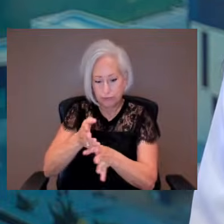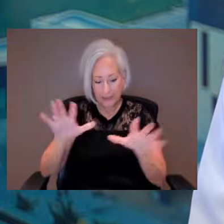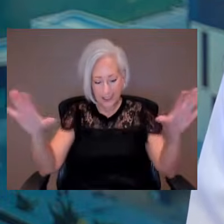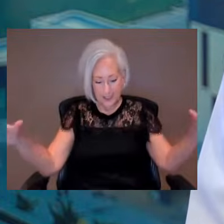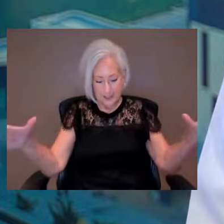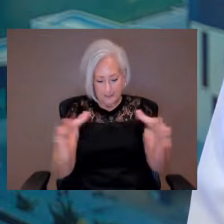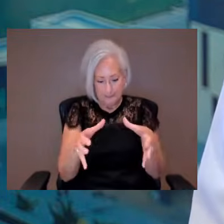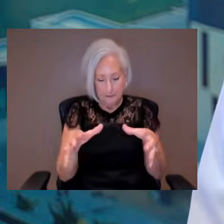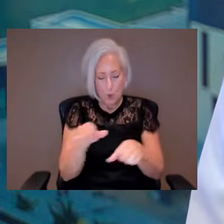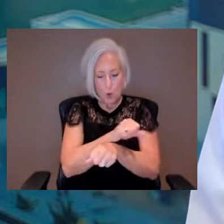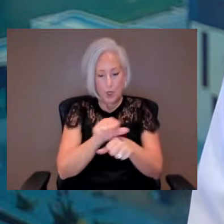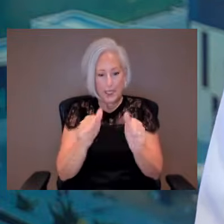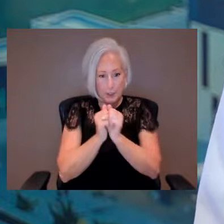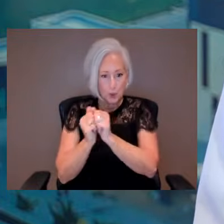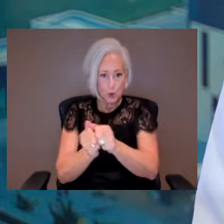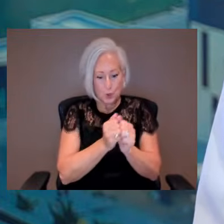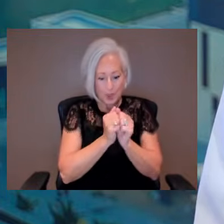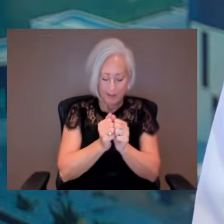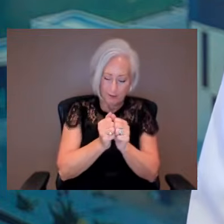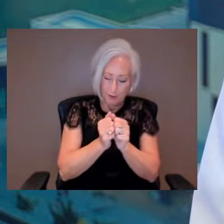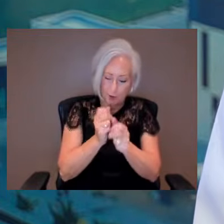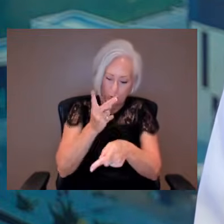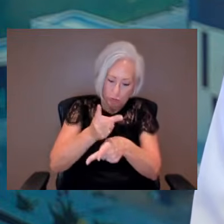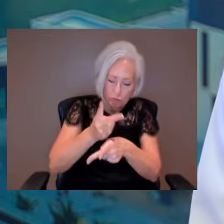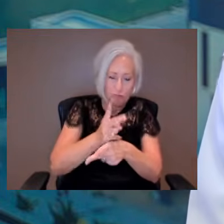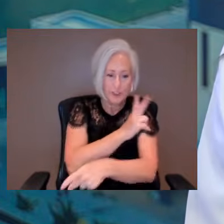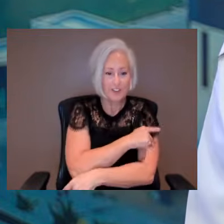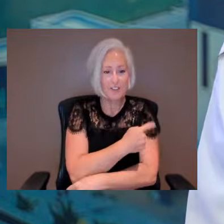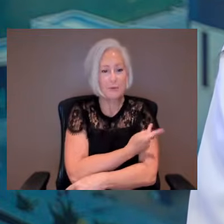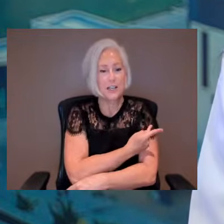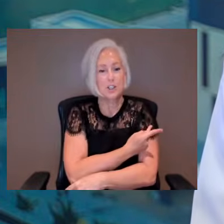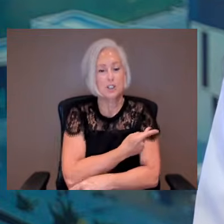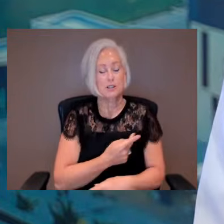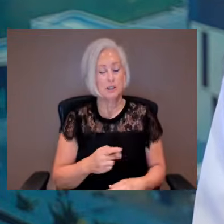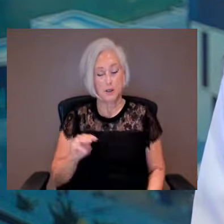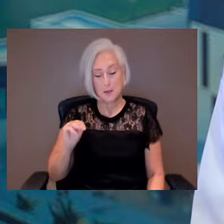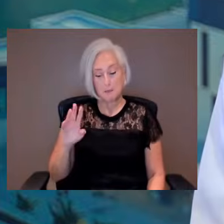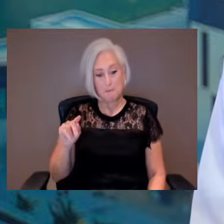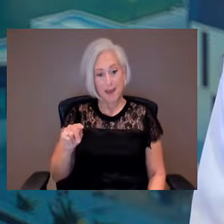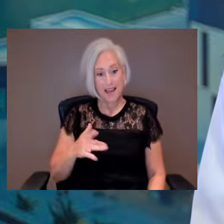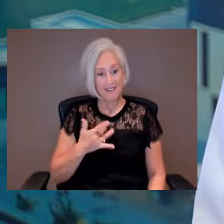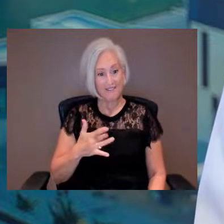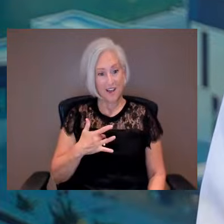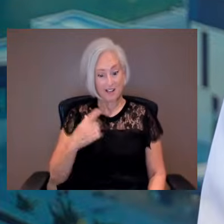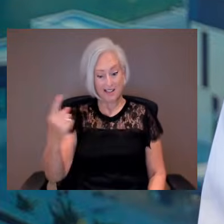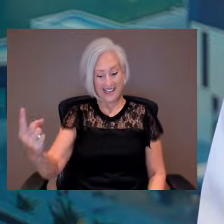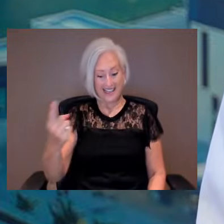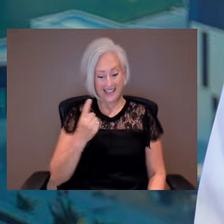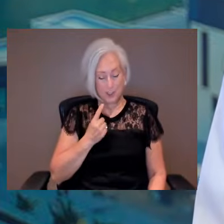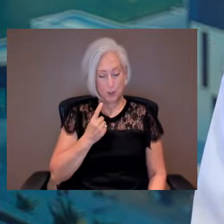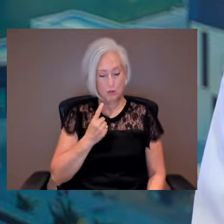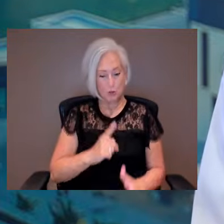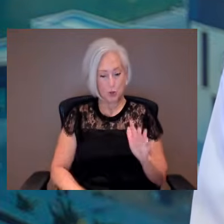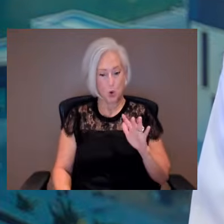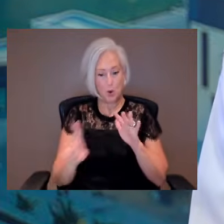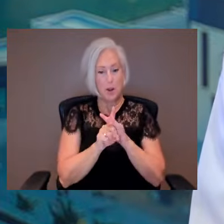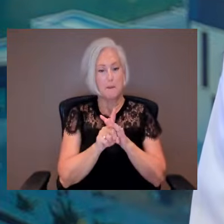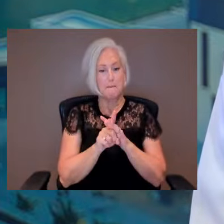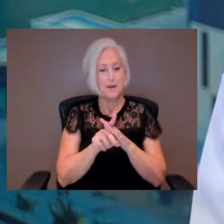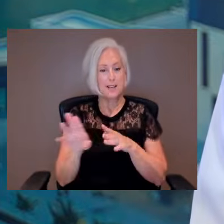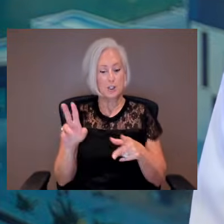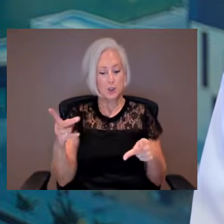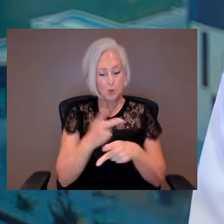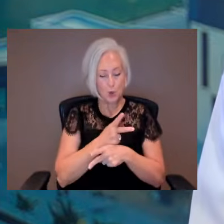team. And even though Matt, I think in many ways felt like he came to us at his worst. He had been injured and concussed and